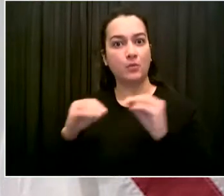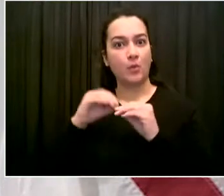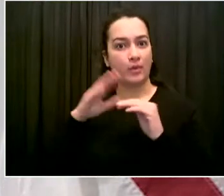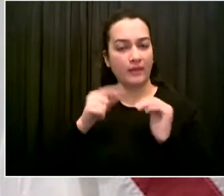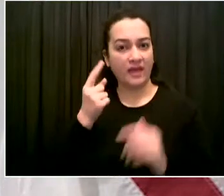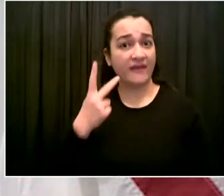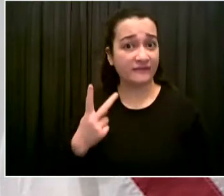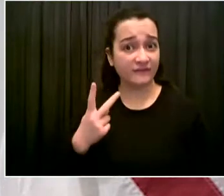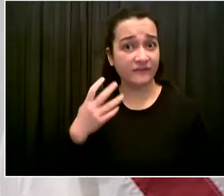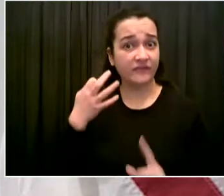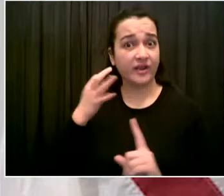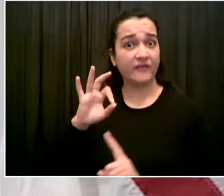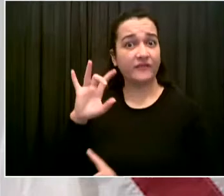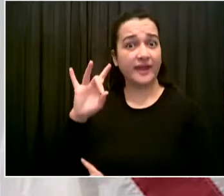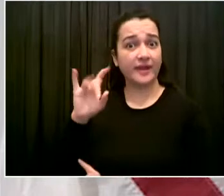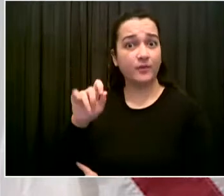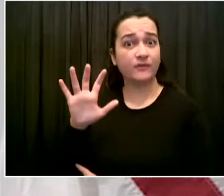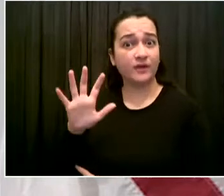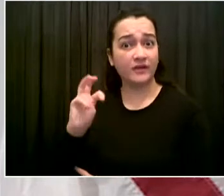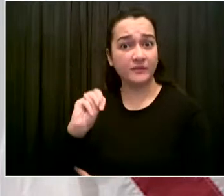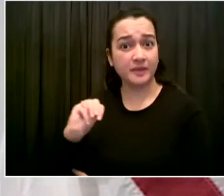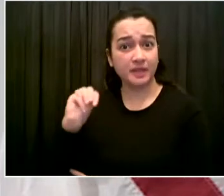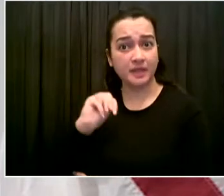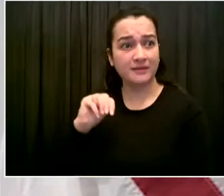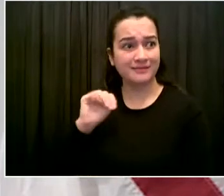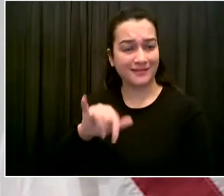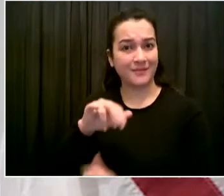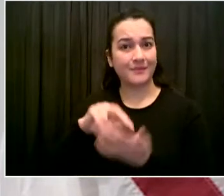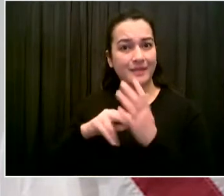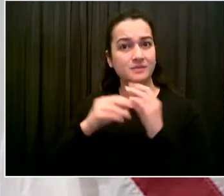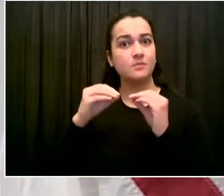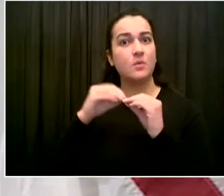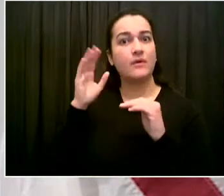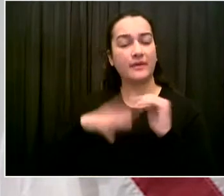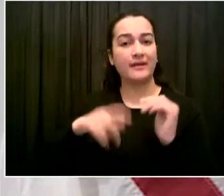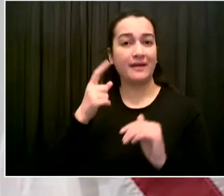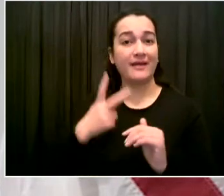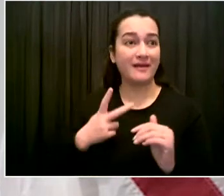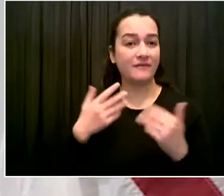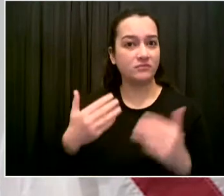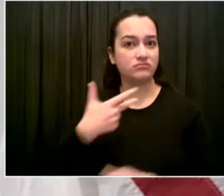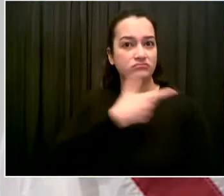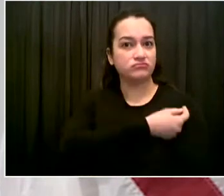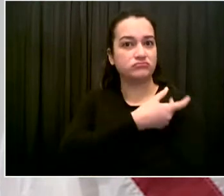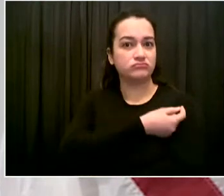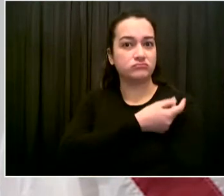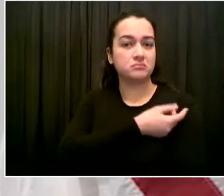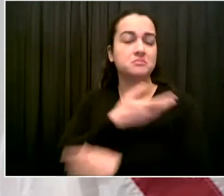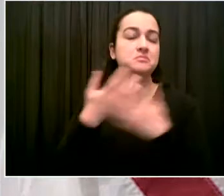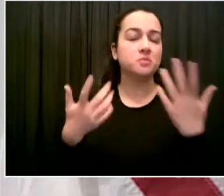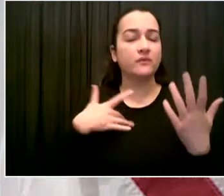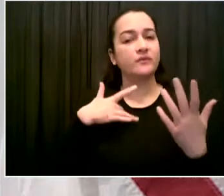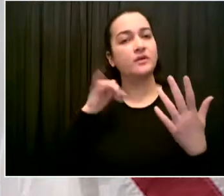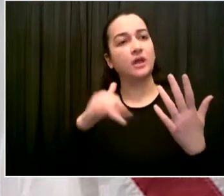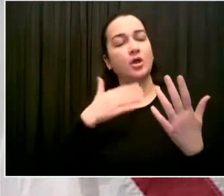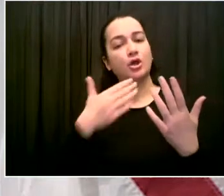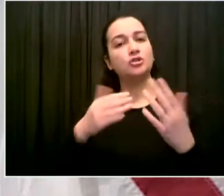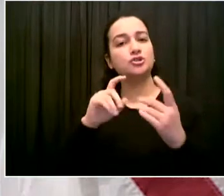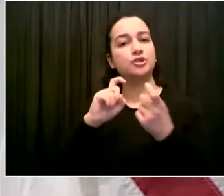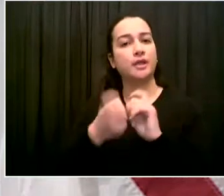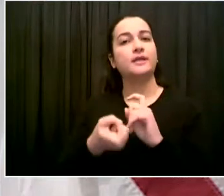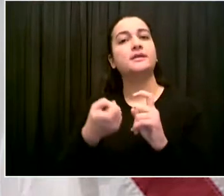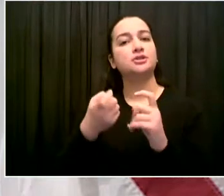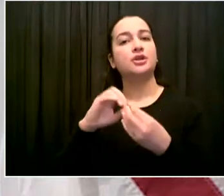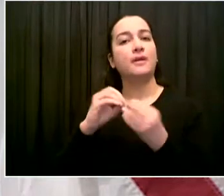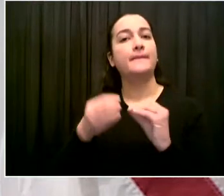adults. And it's going to allow us to do more and start to move past some of the restrictions and bring back